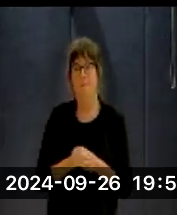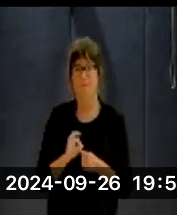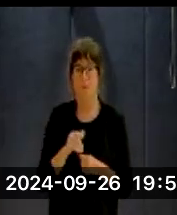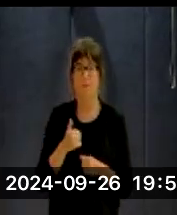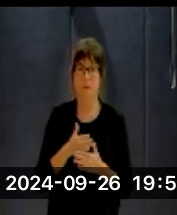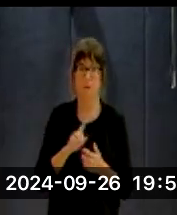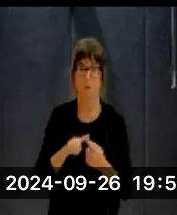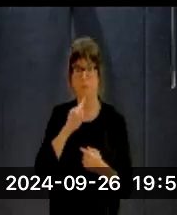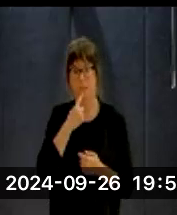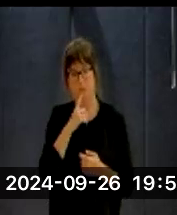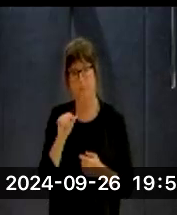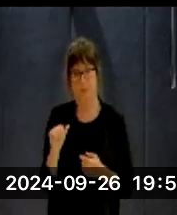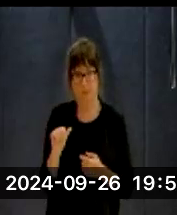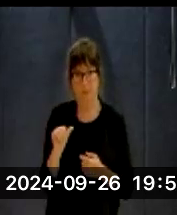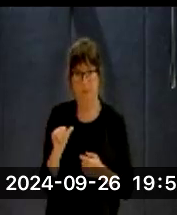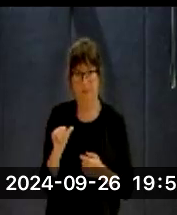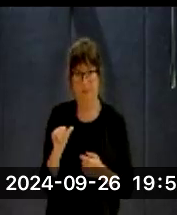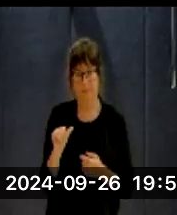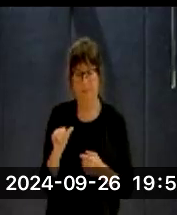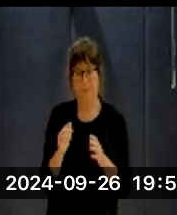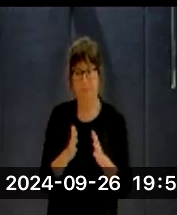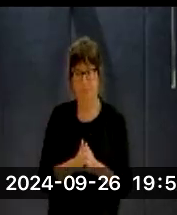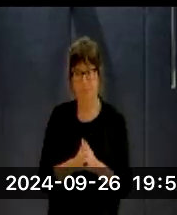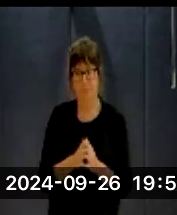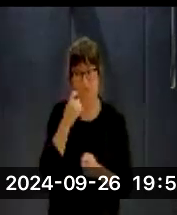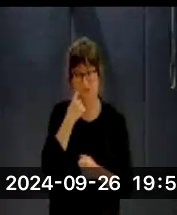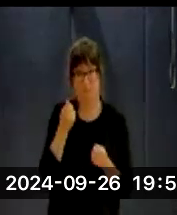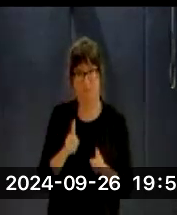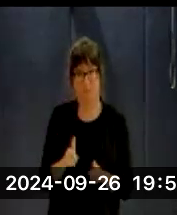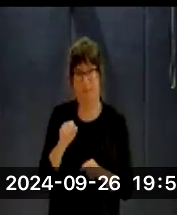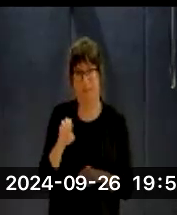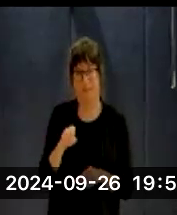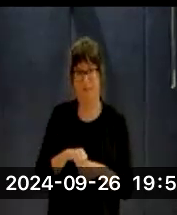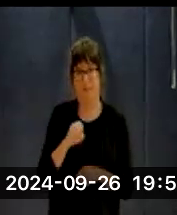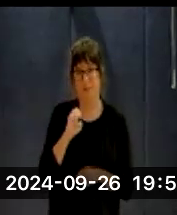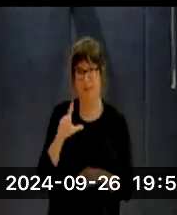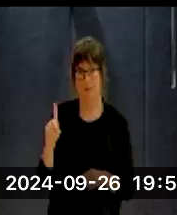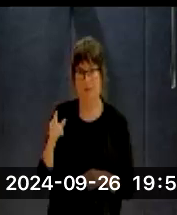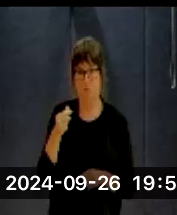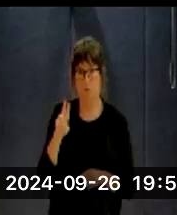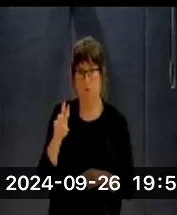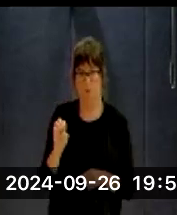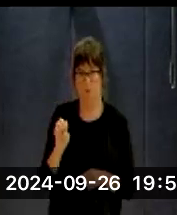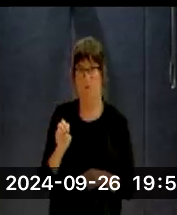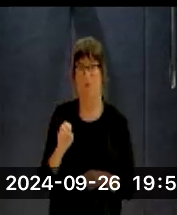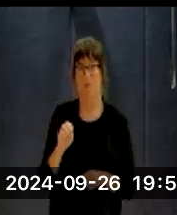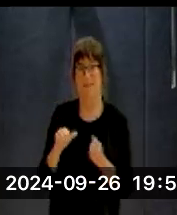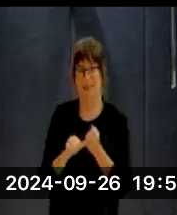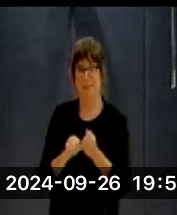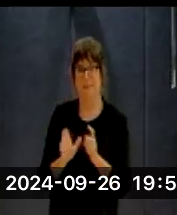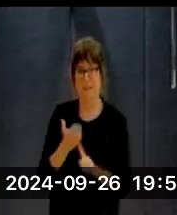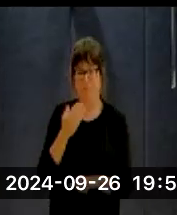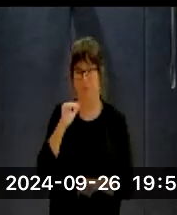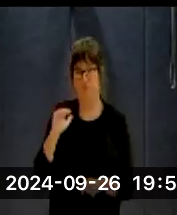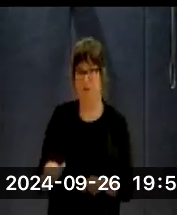severe disability. We just had a case in Elk Grove where a child got slapped by an aide, and the